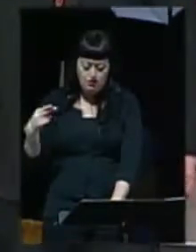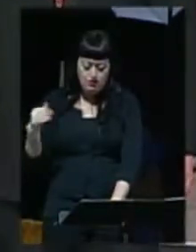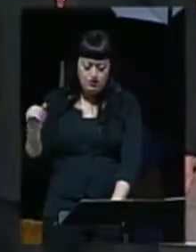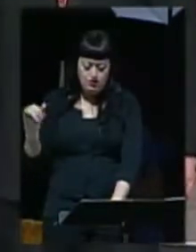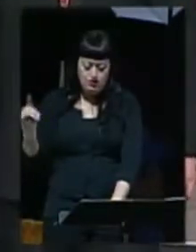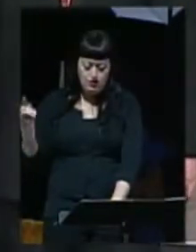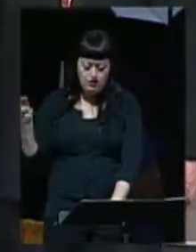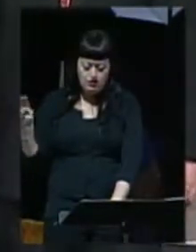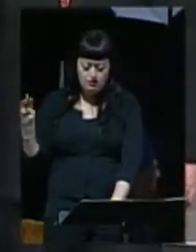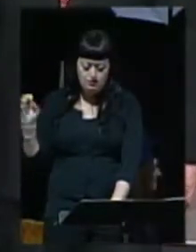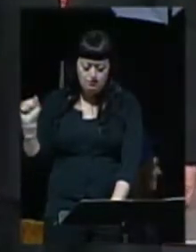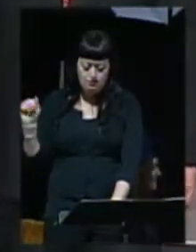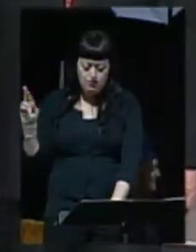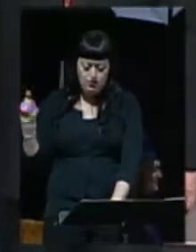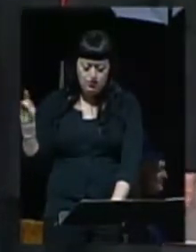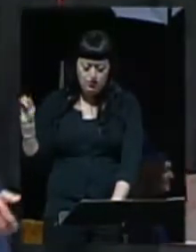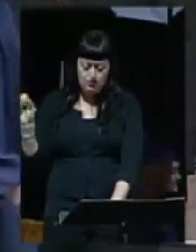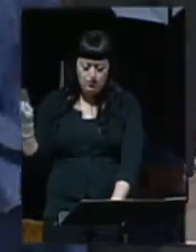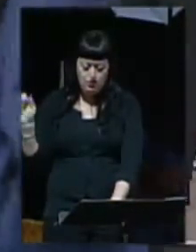Hayden Martineau.